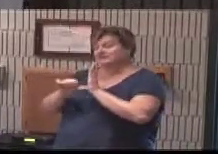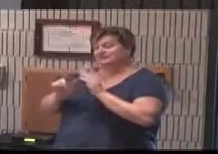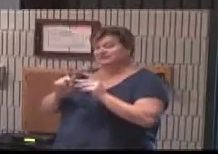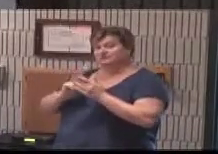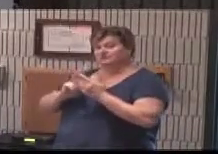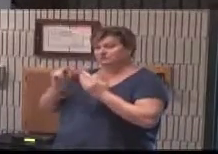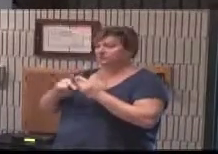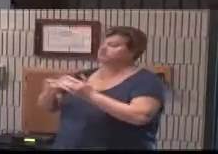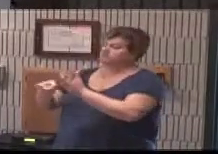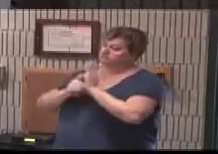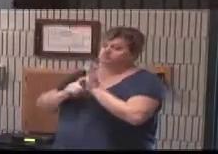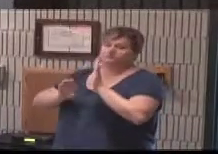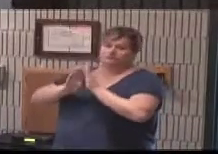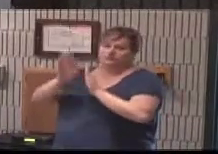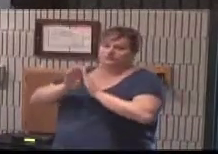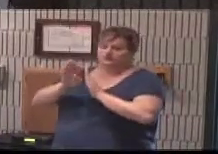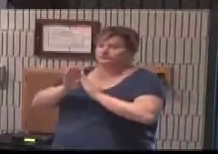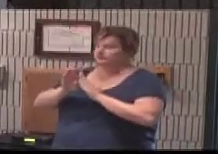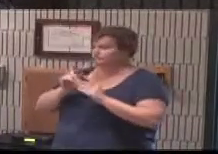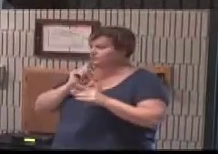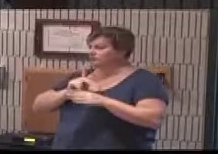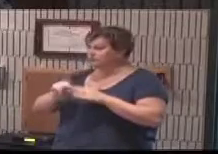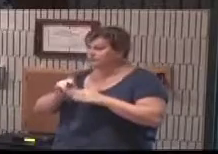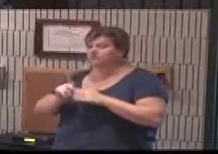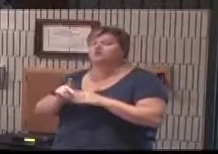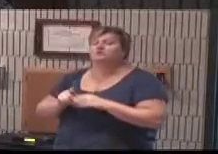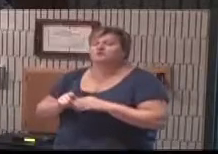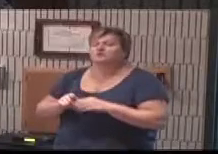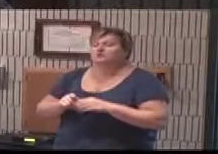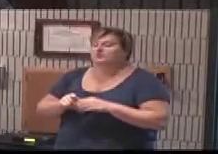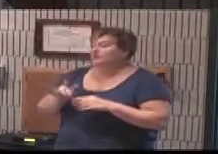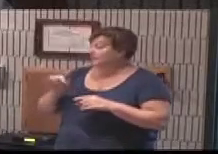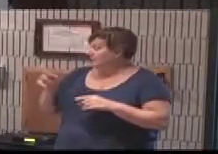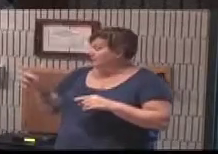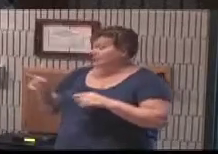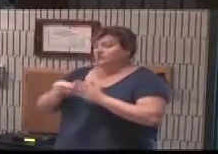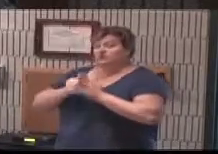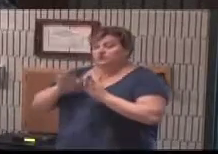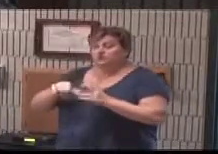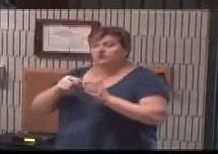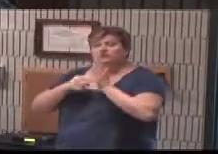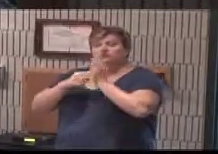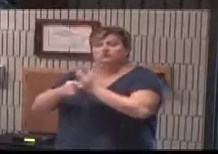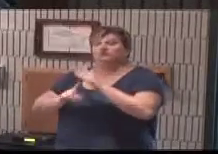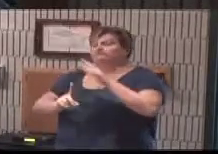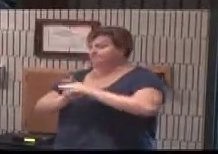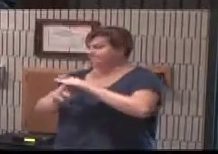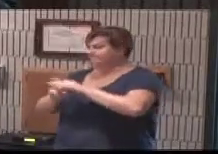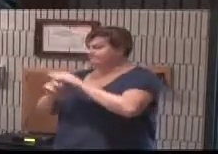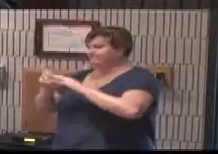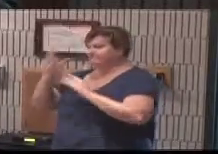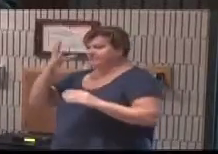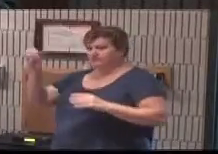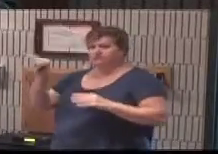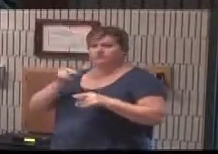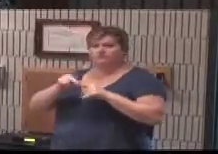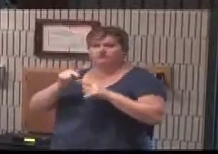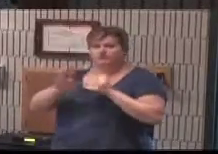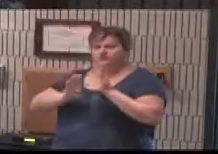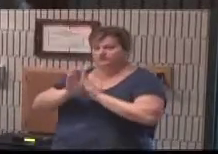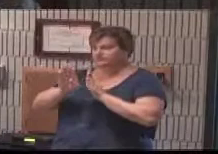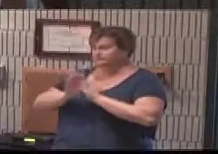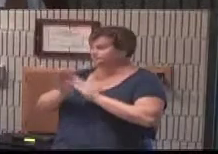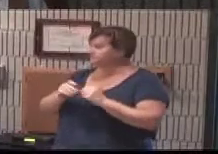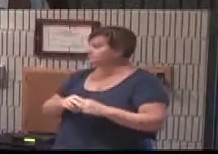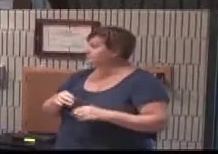we require professional development of all our students. So this is one way the students can show they've been attending outside professional development. So